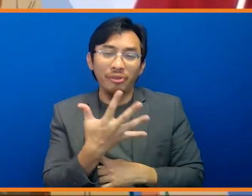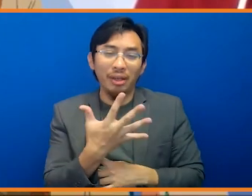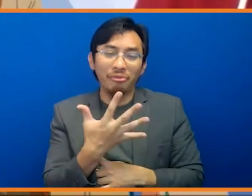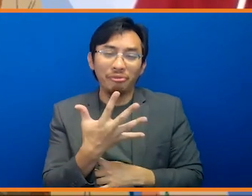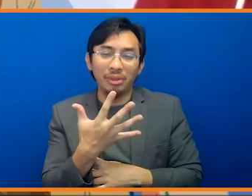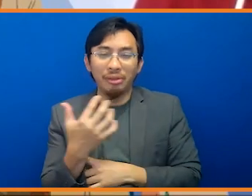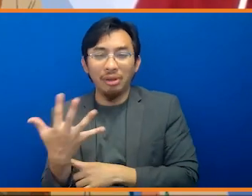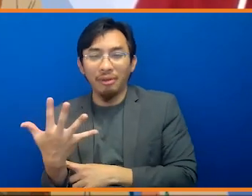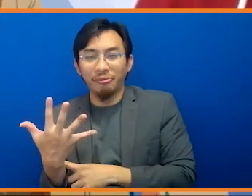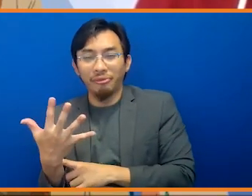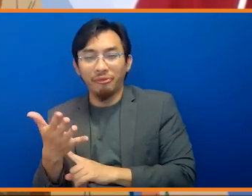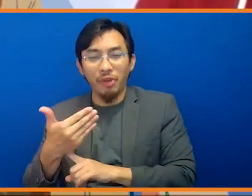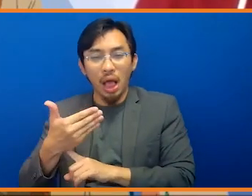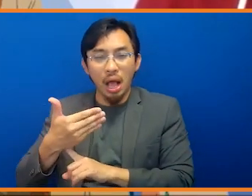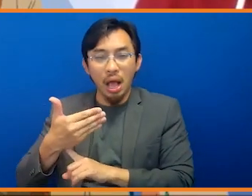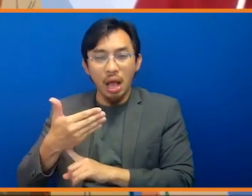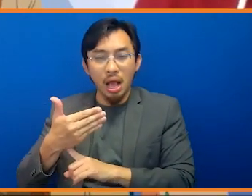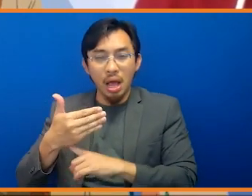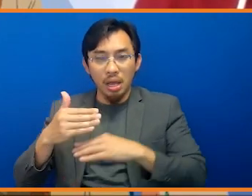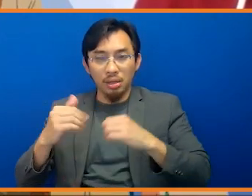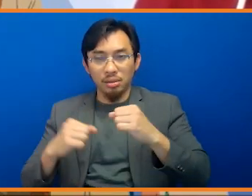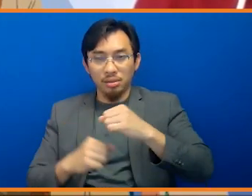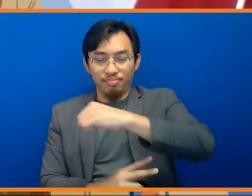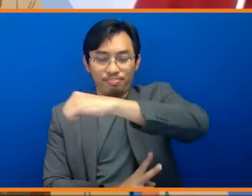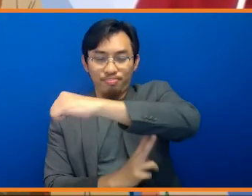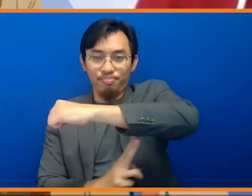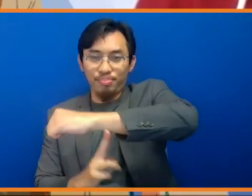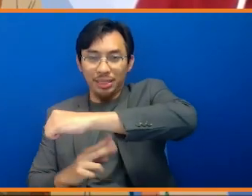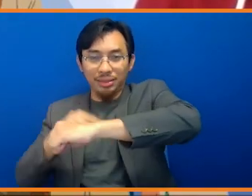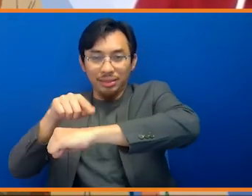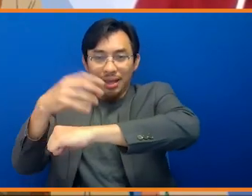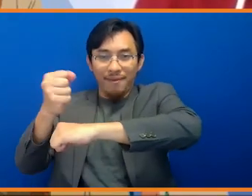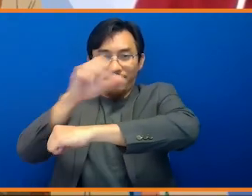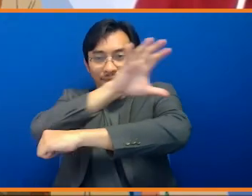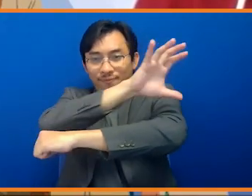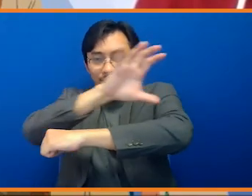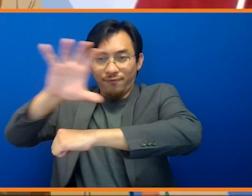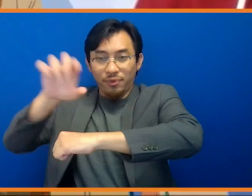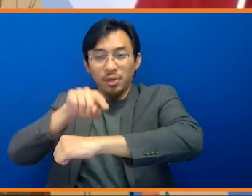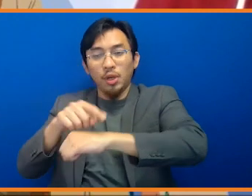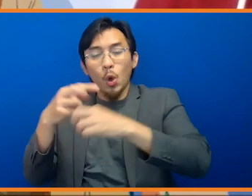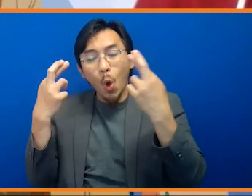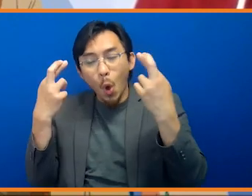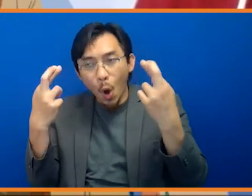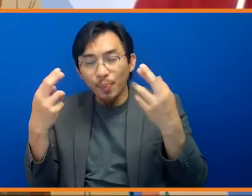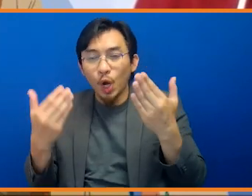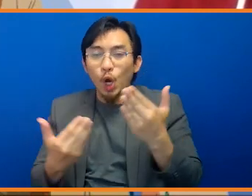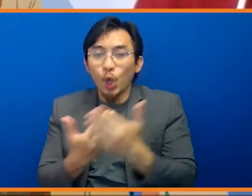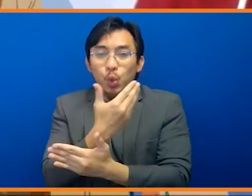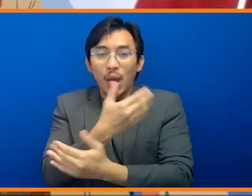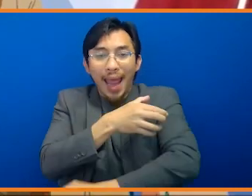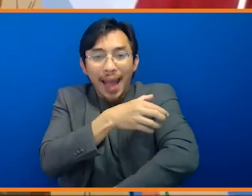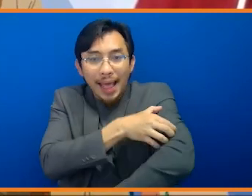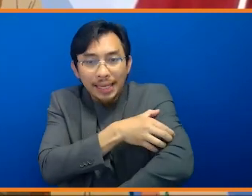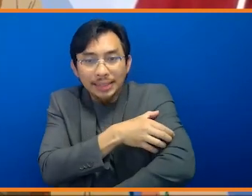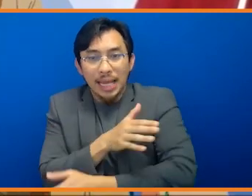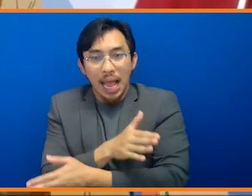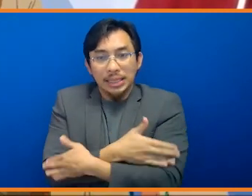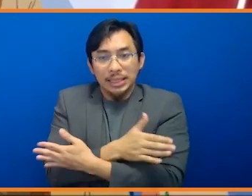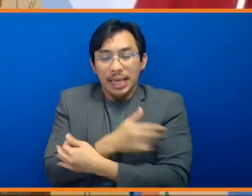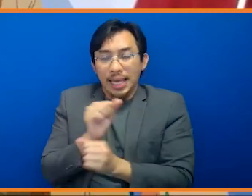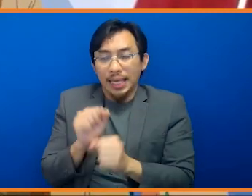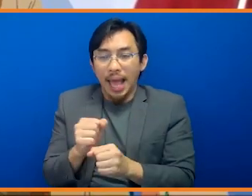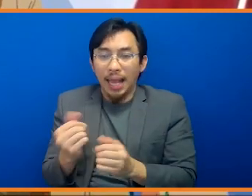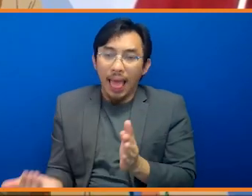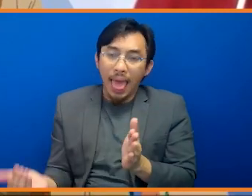flags above Bridge of Peace that represent the new hope and the new energy of Acehnese in